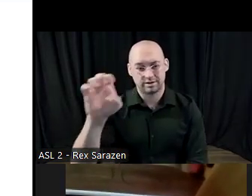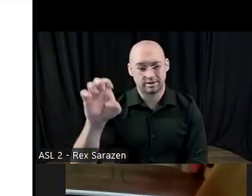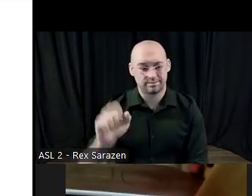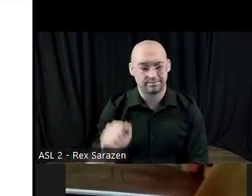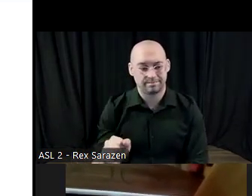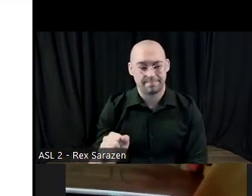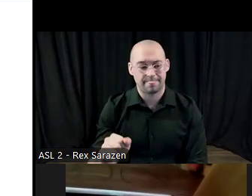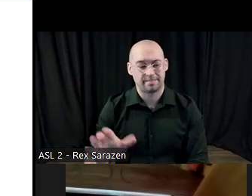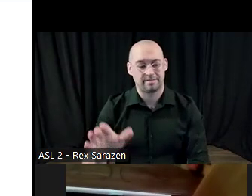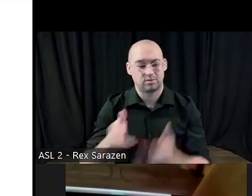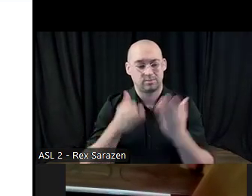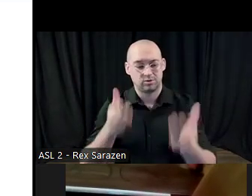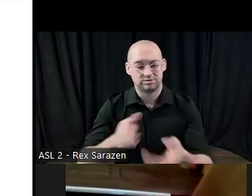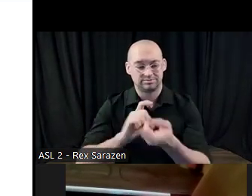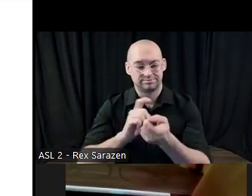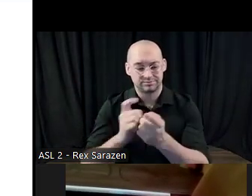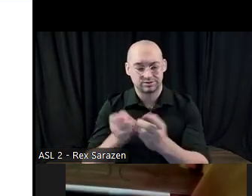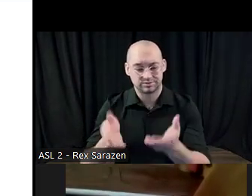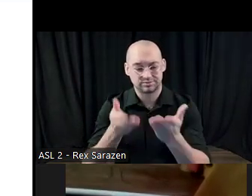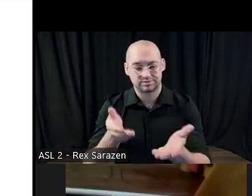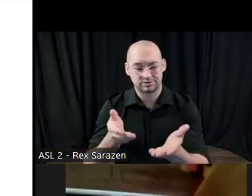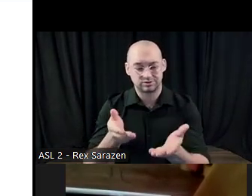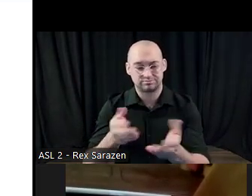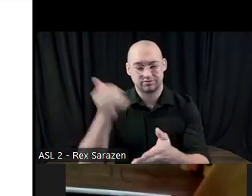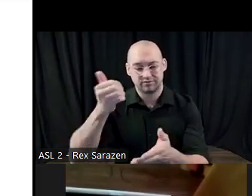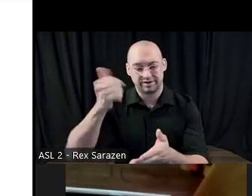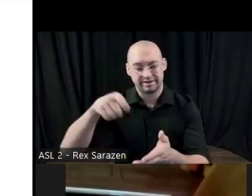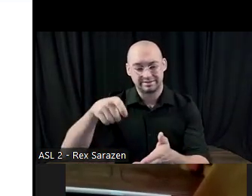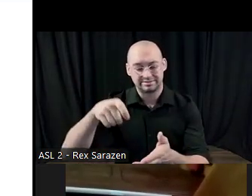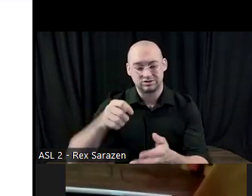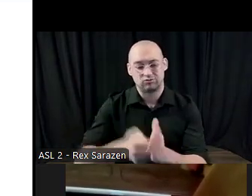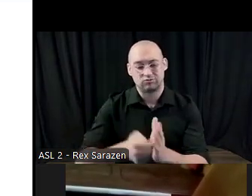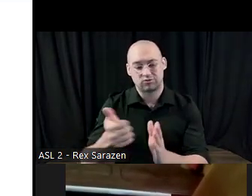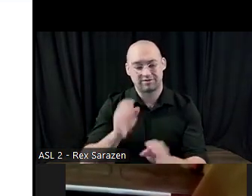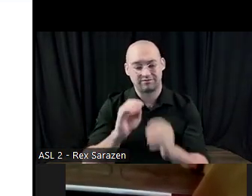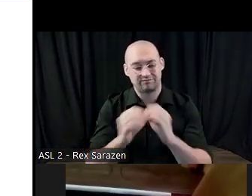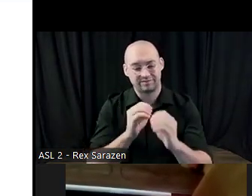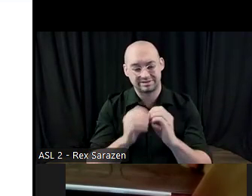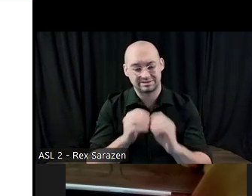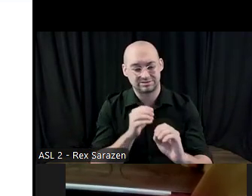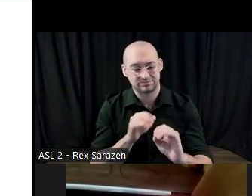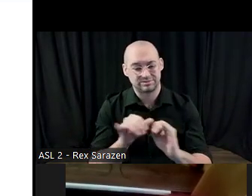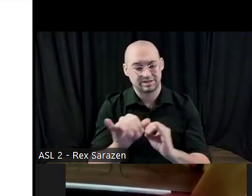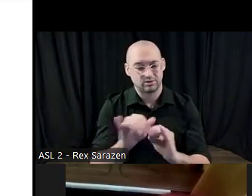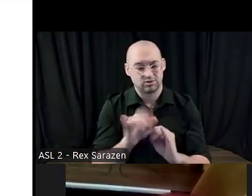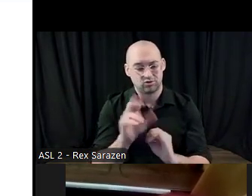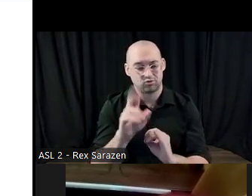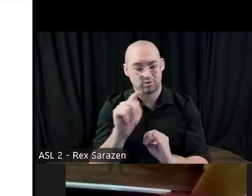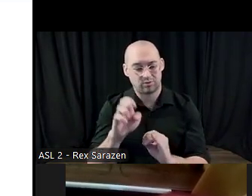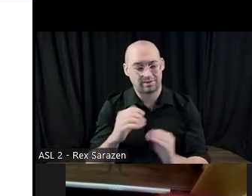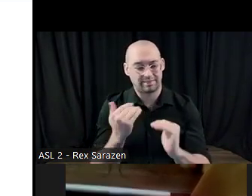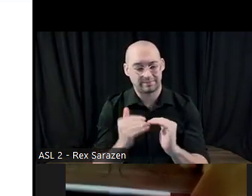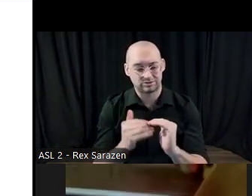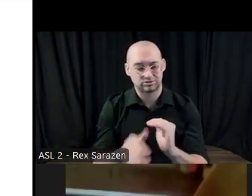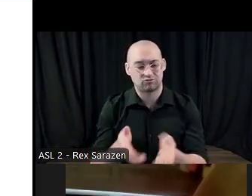Propose recommendations including funding needs, removing fixed route limitation, recommendations for rural